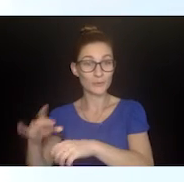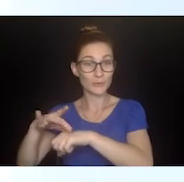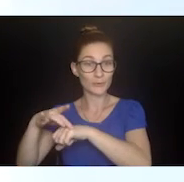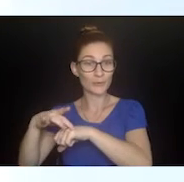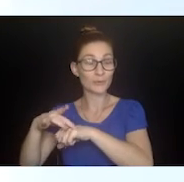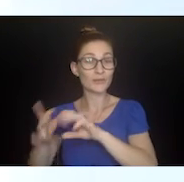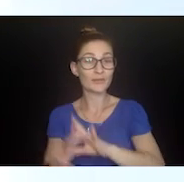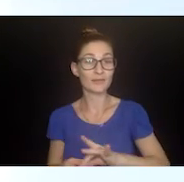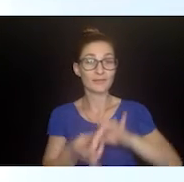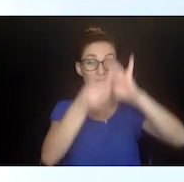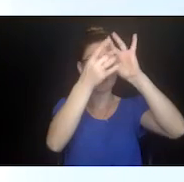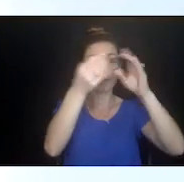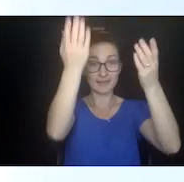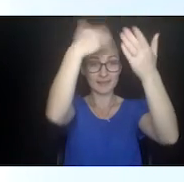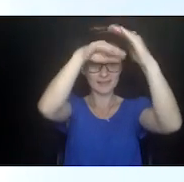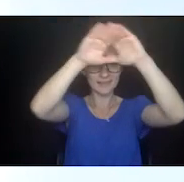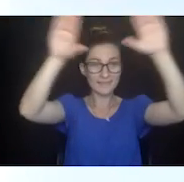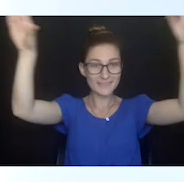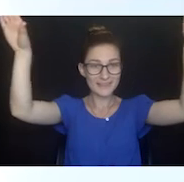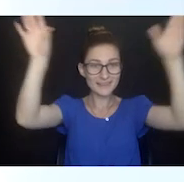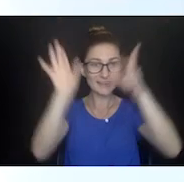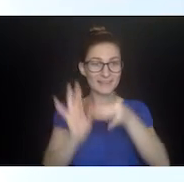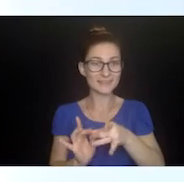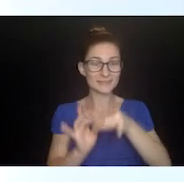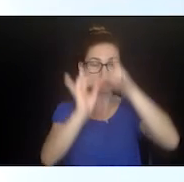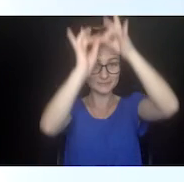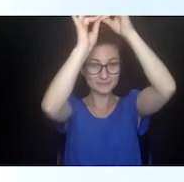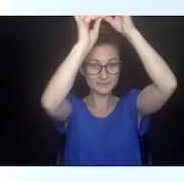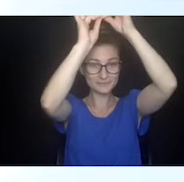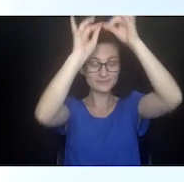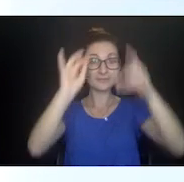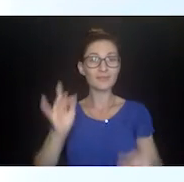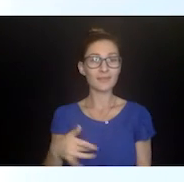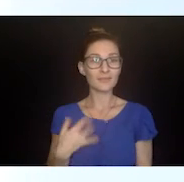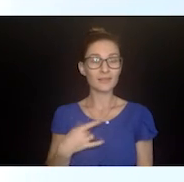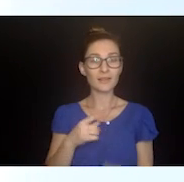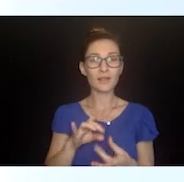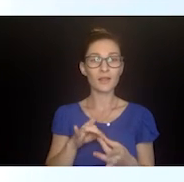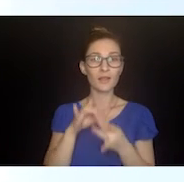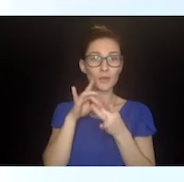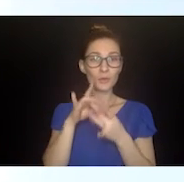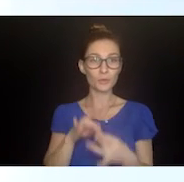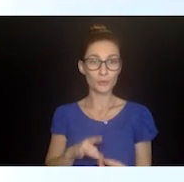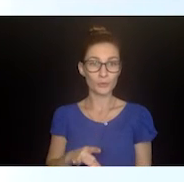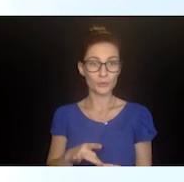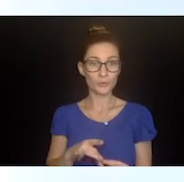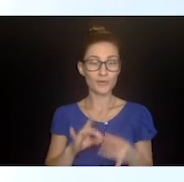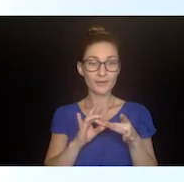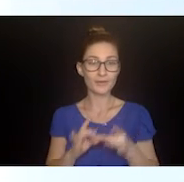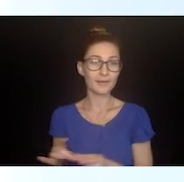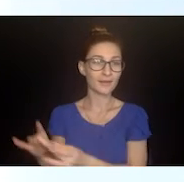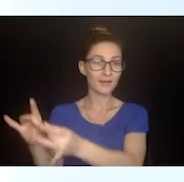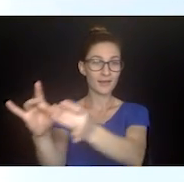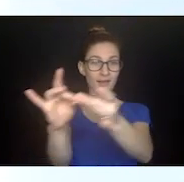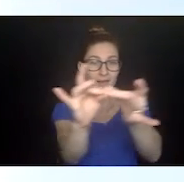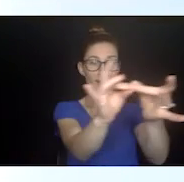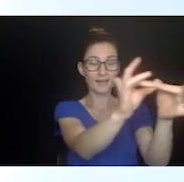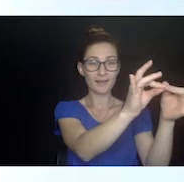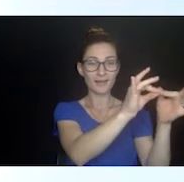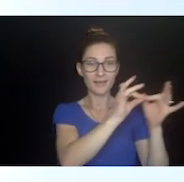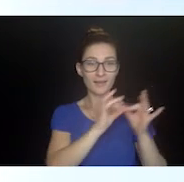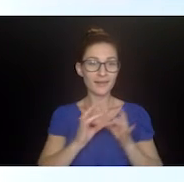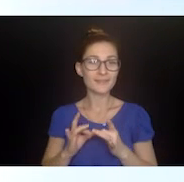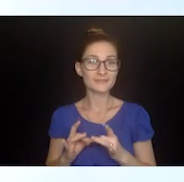the heavens and the skies above, that I feel very grounded and connected to all that is.